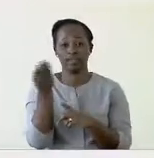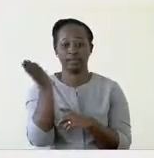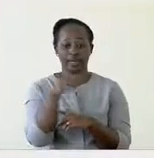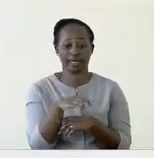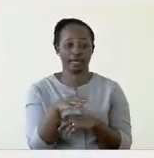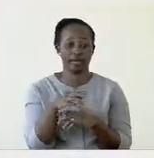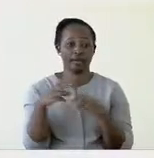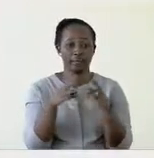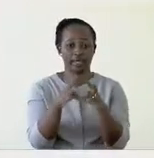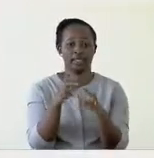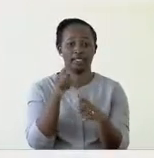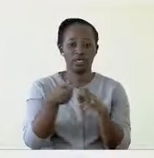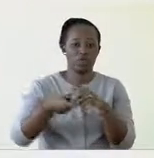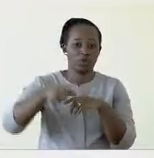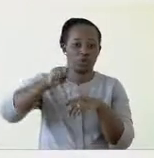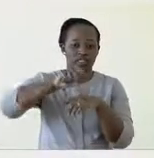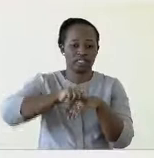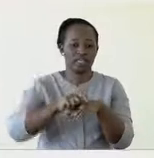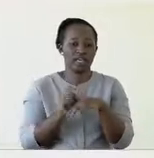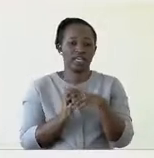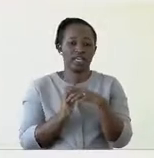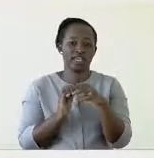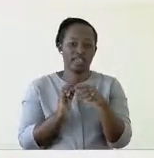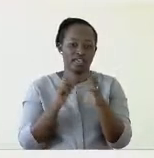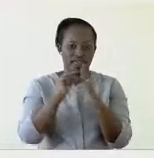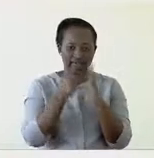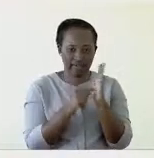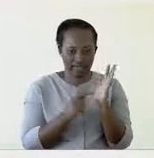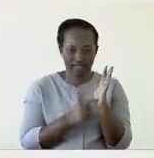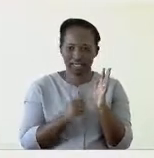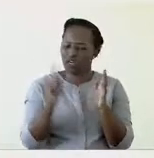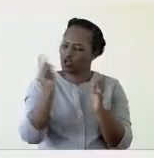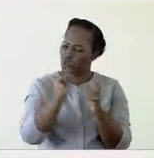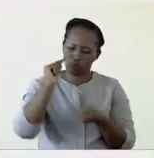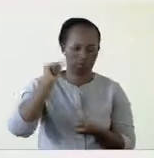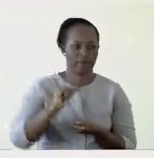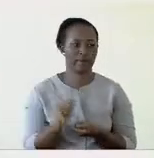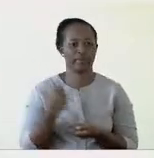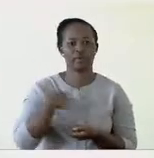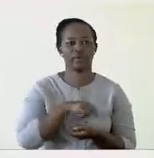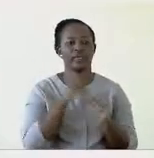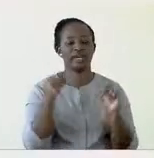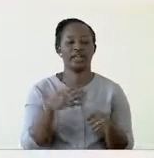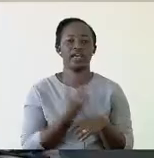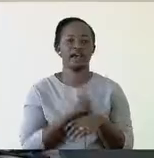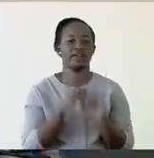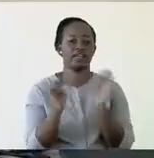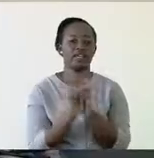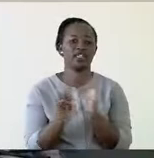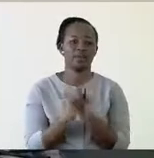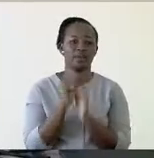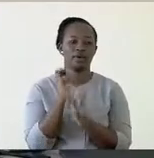is responsible for increasing the effect. It doesn't involve with decreasing. We can have an example